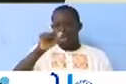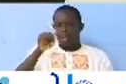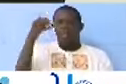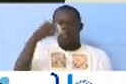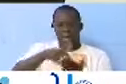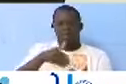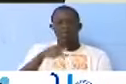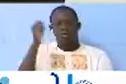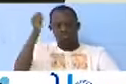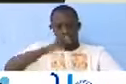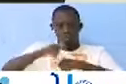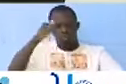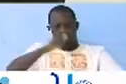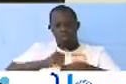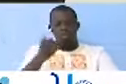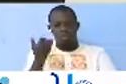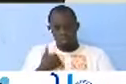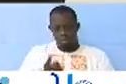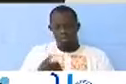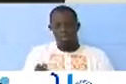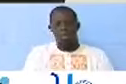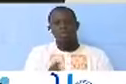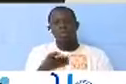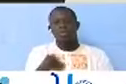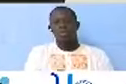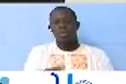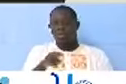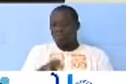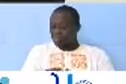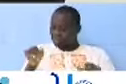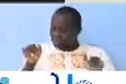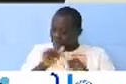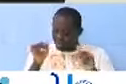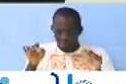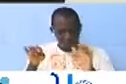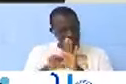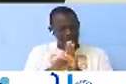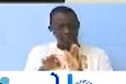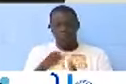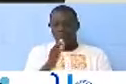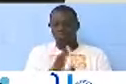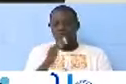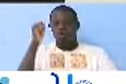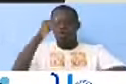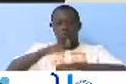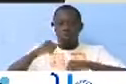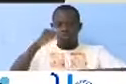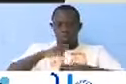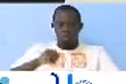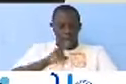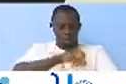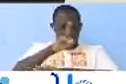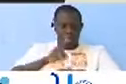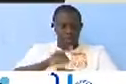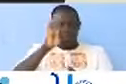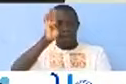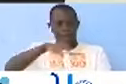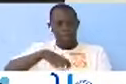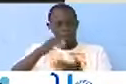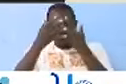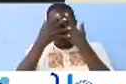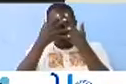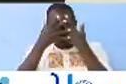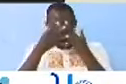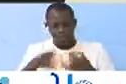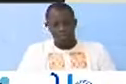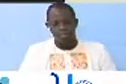was, are you still maintaining that he was tortured at Maltu? Mr. Sanneh, ngak se dan dulur sura jang ko ñu black black ko le bari